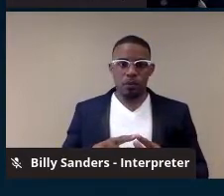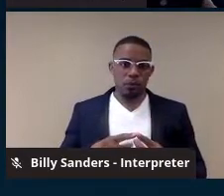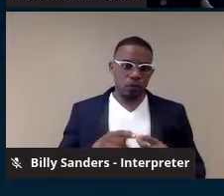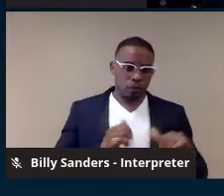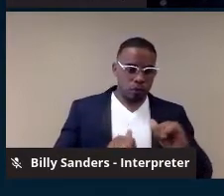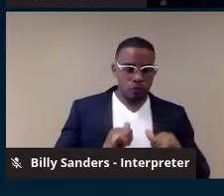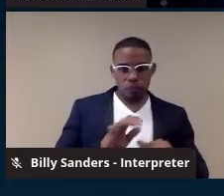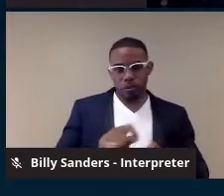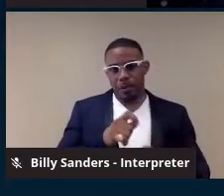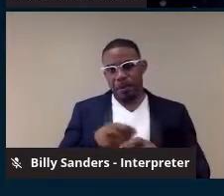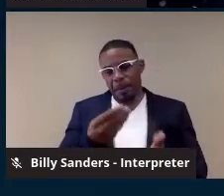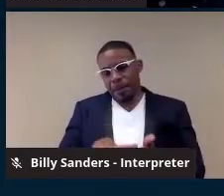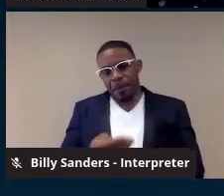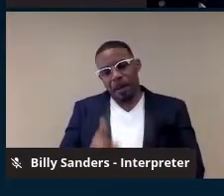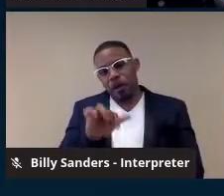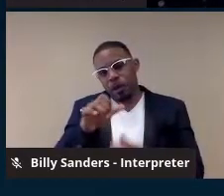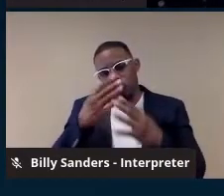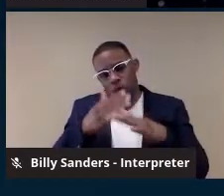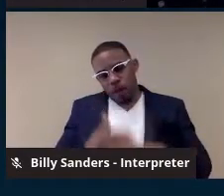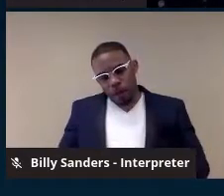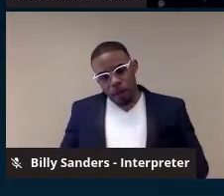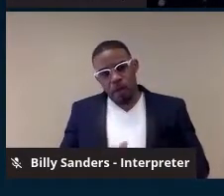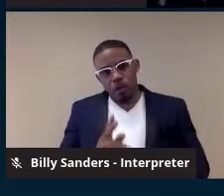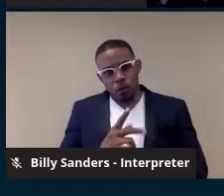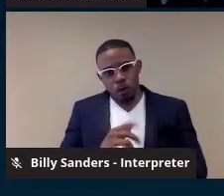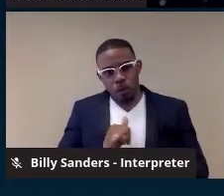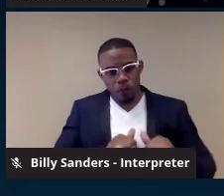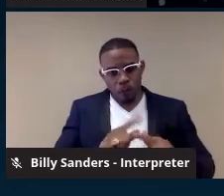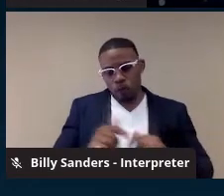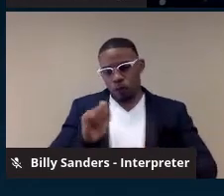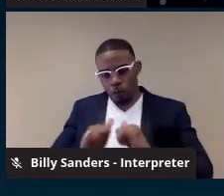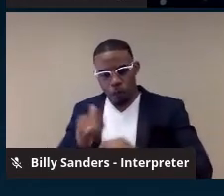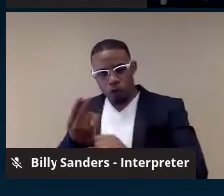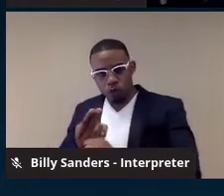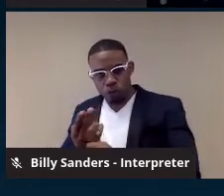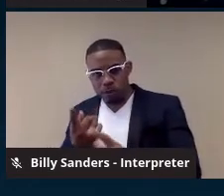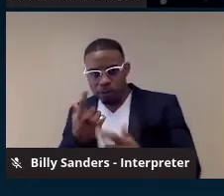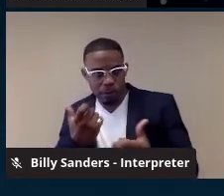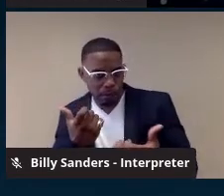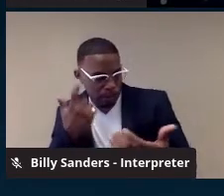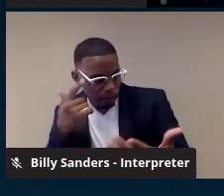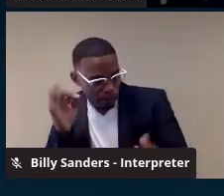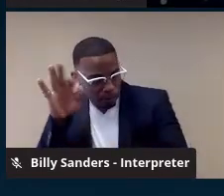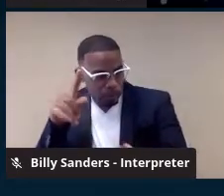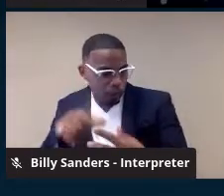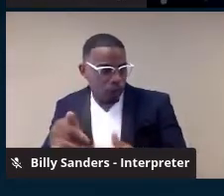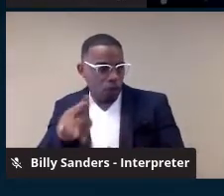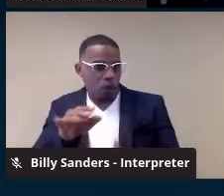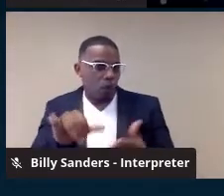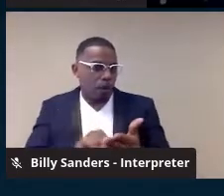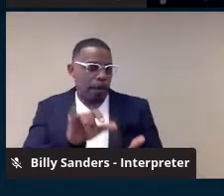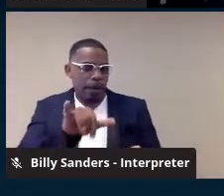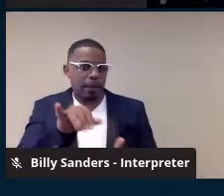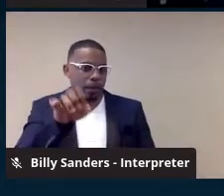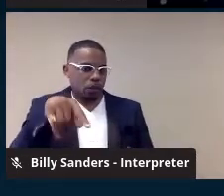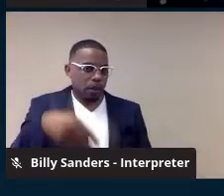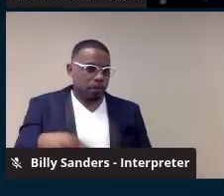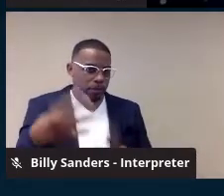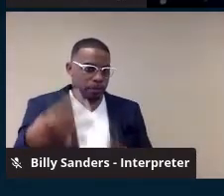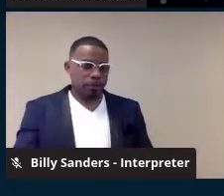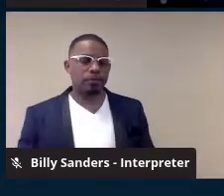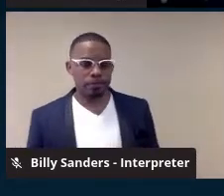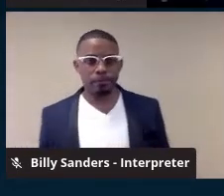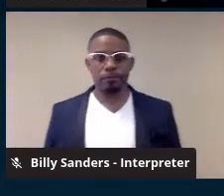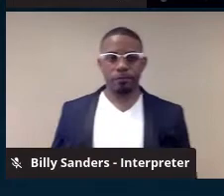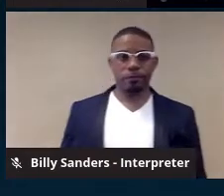componentize, how you can like break down your code into components and then use it, just, you know, put it on a page much like this, just drop it in and it